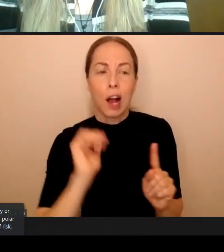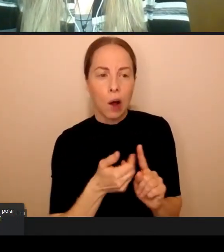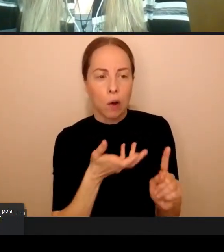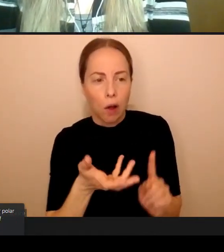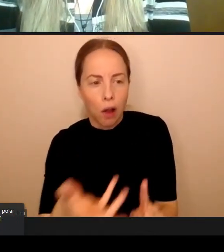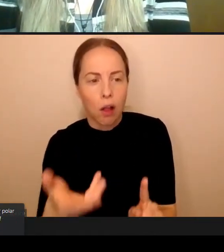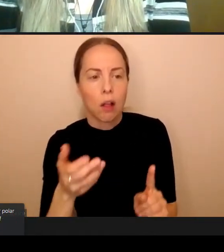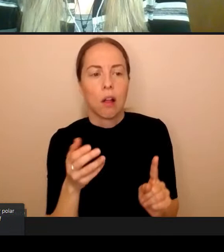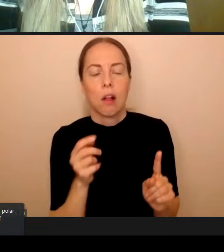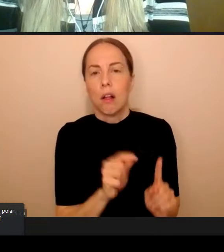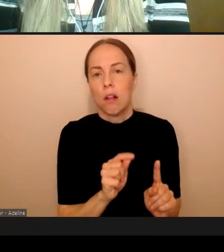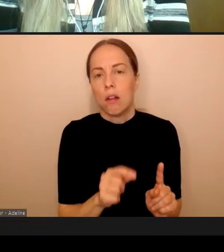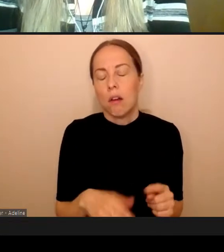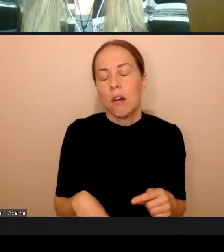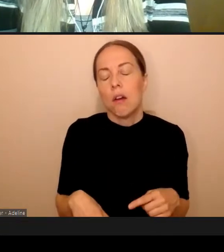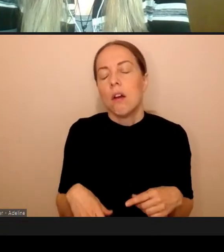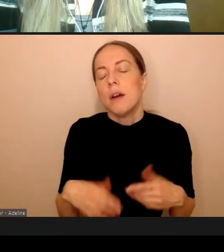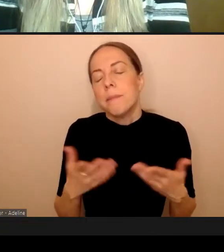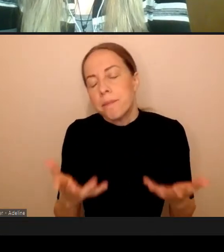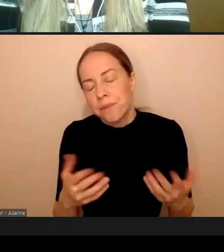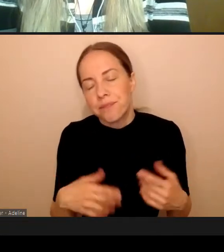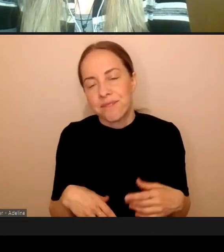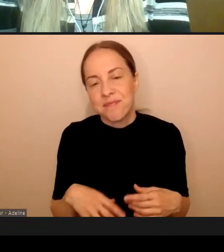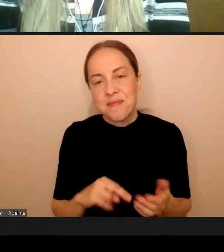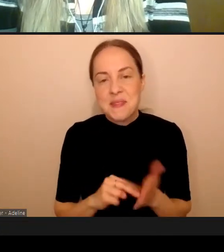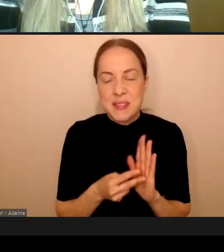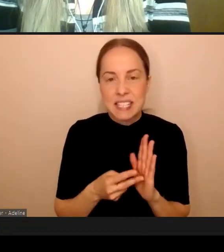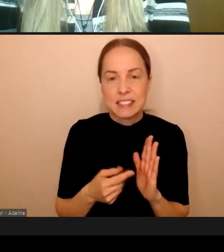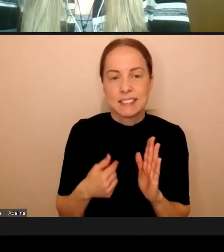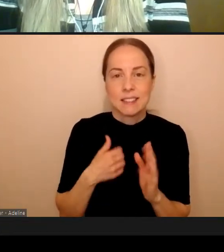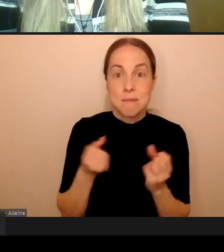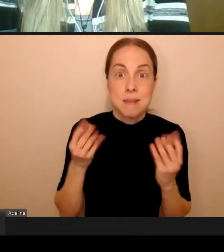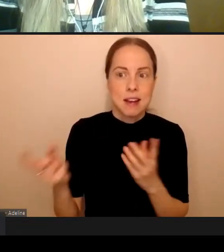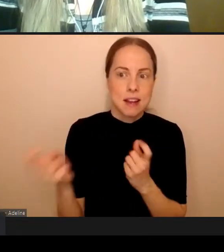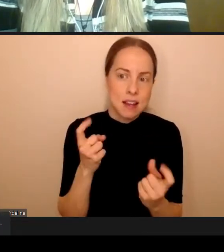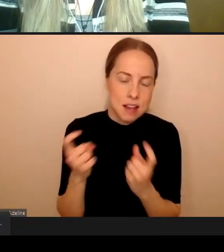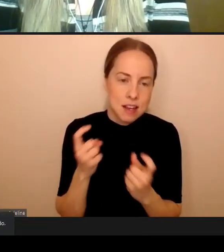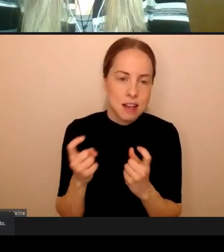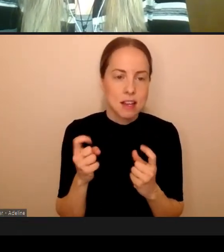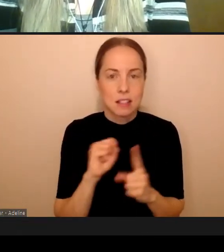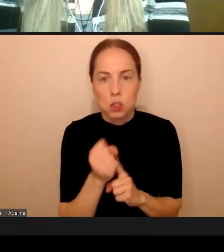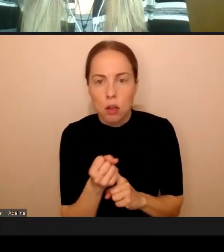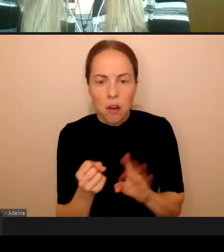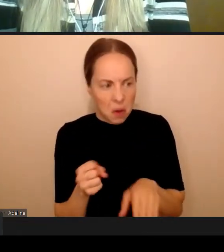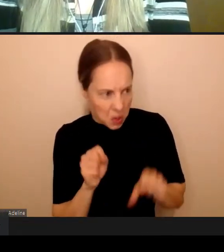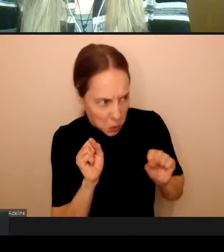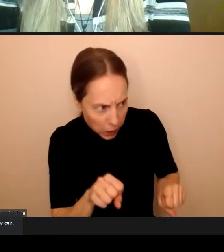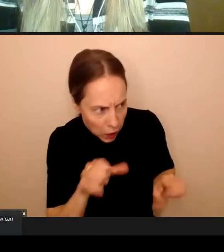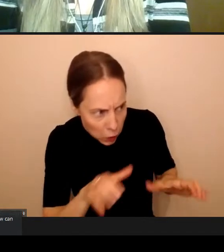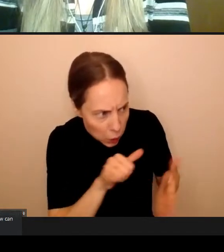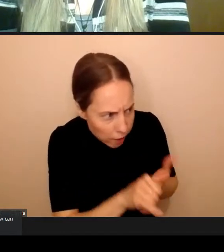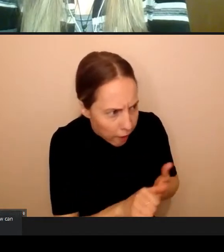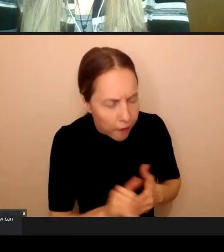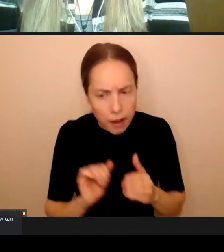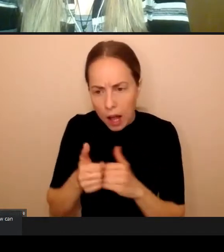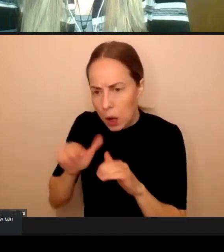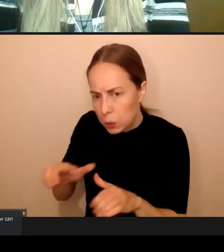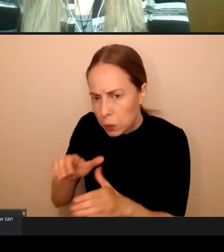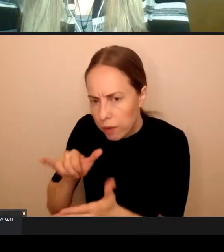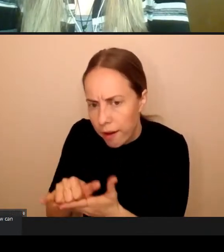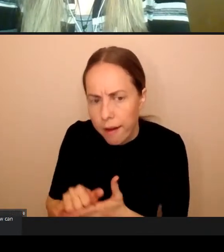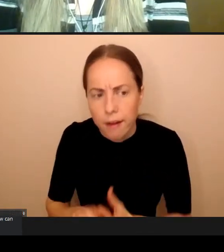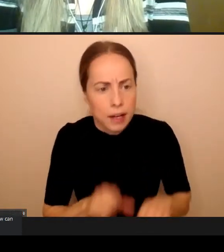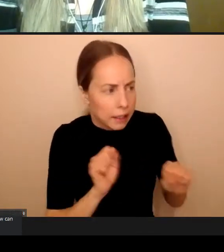responses and questions and situations of, oh, you can't do this, you can do this, or how can you do that, or how can you do this?